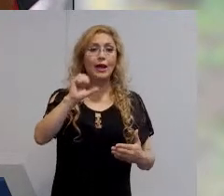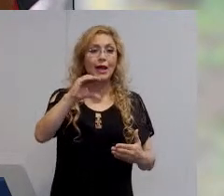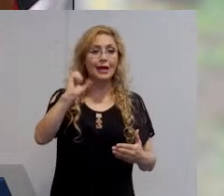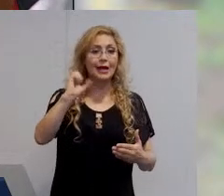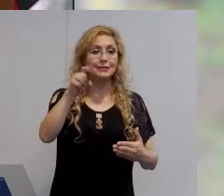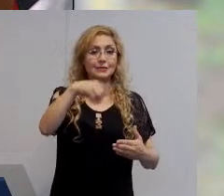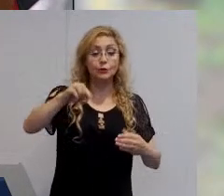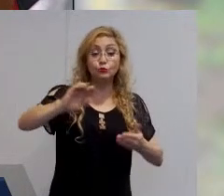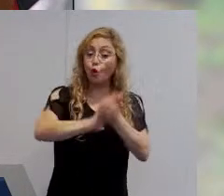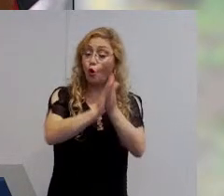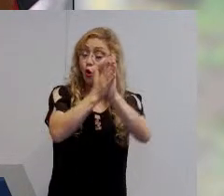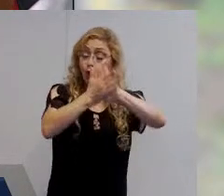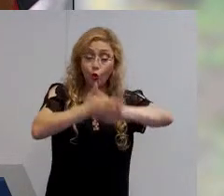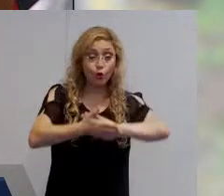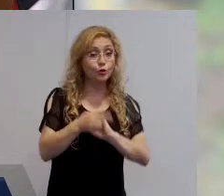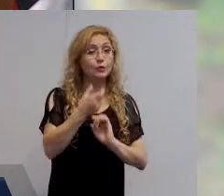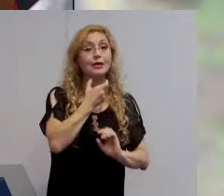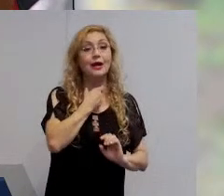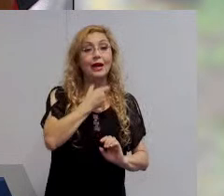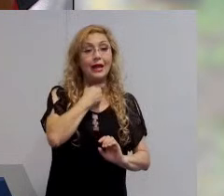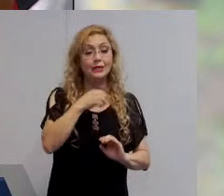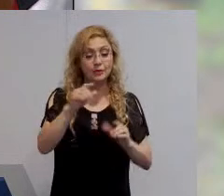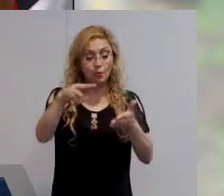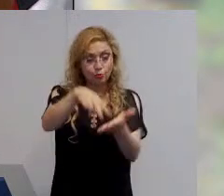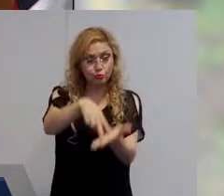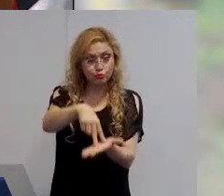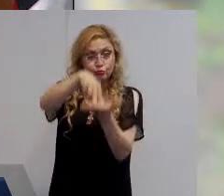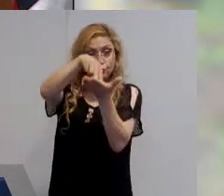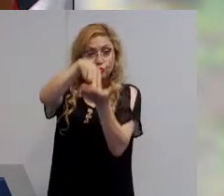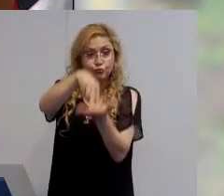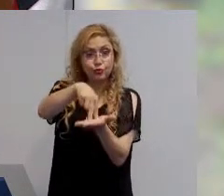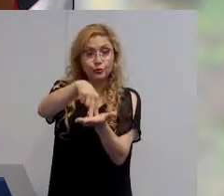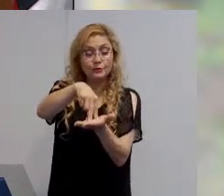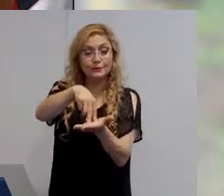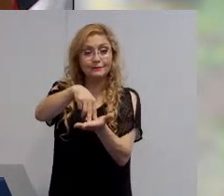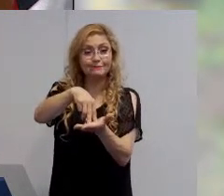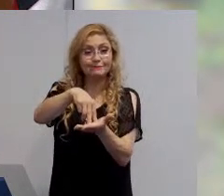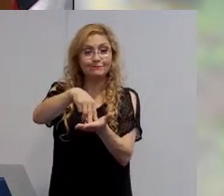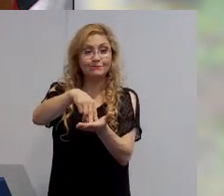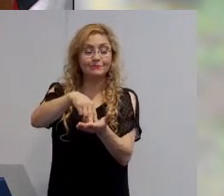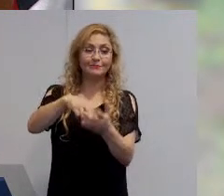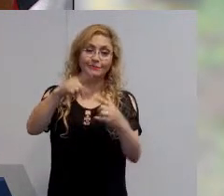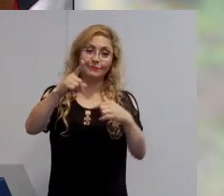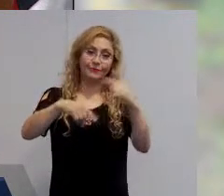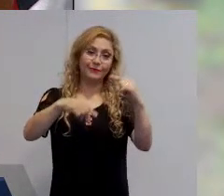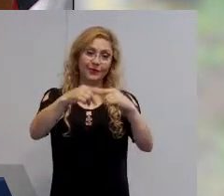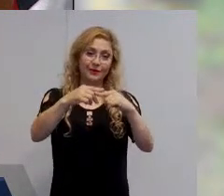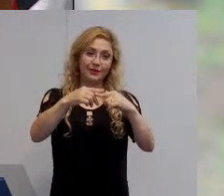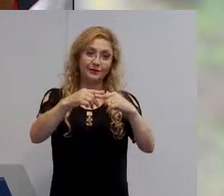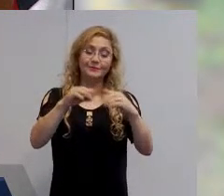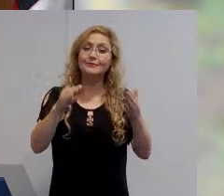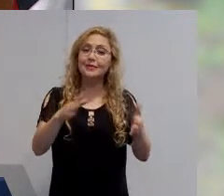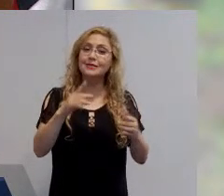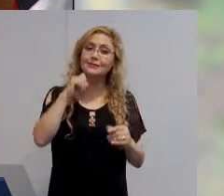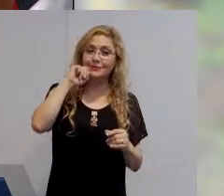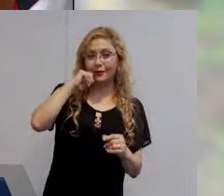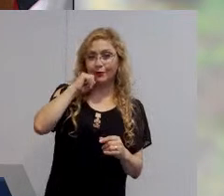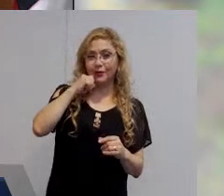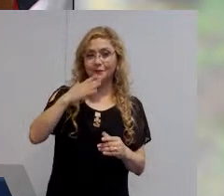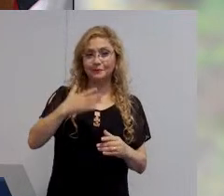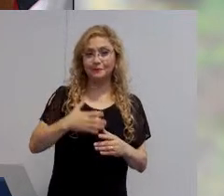our rivers and basins, to ensure the stability with our Mother Earth. In terms of what